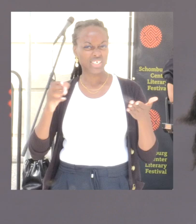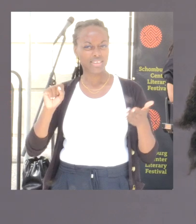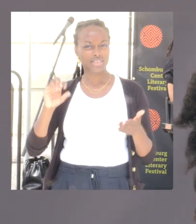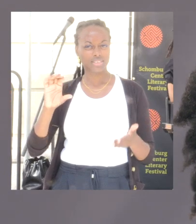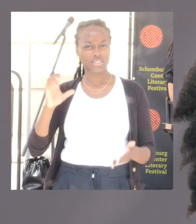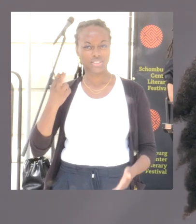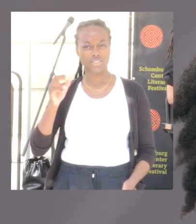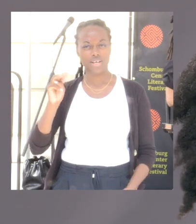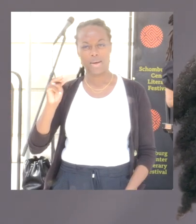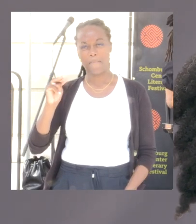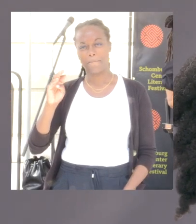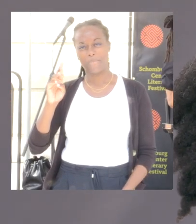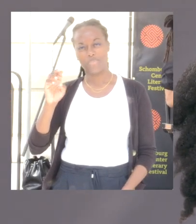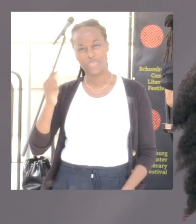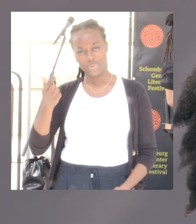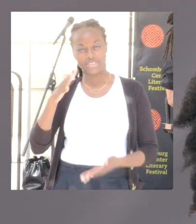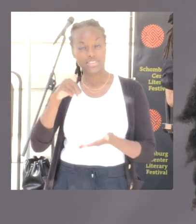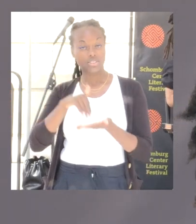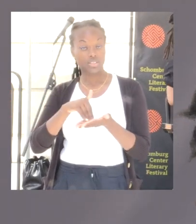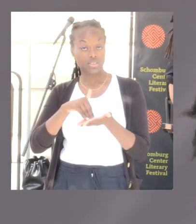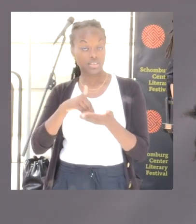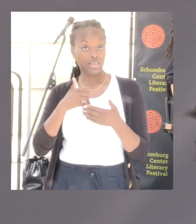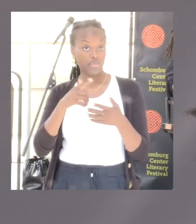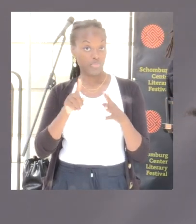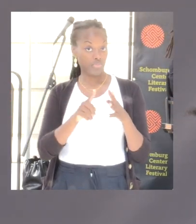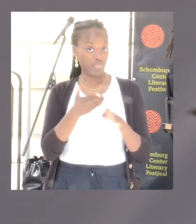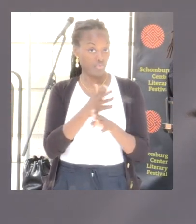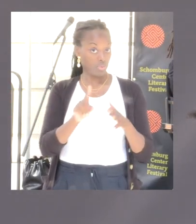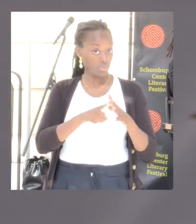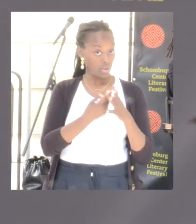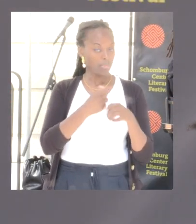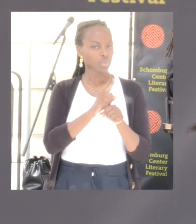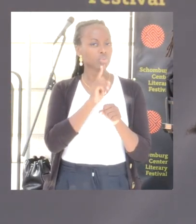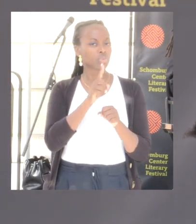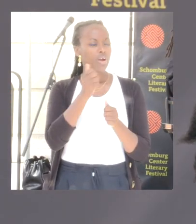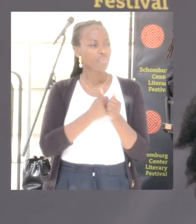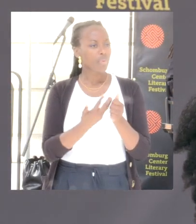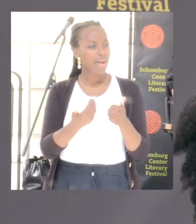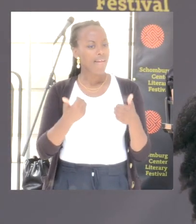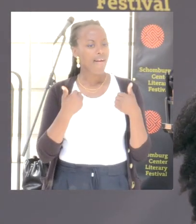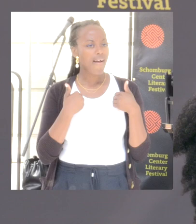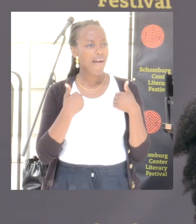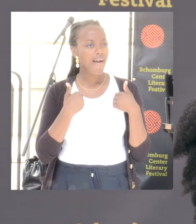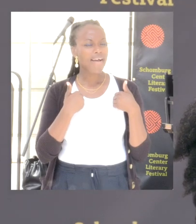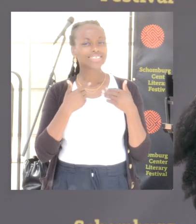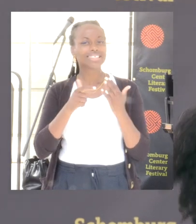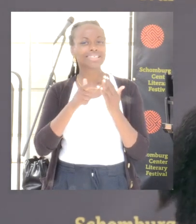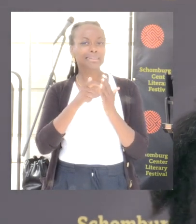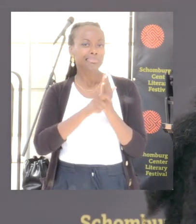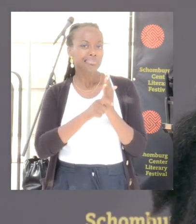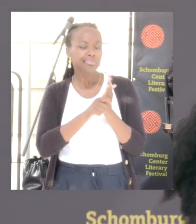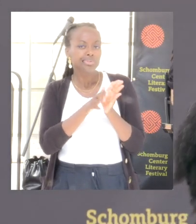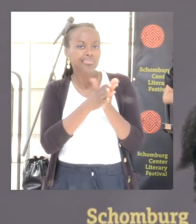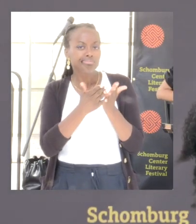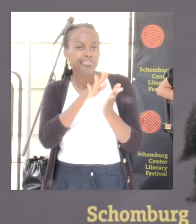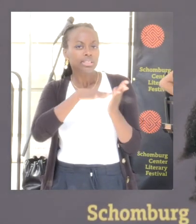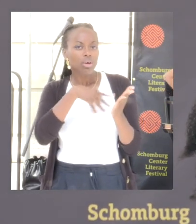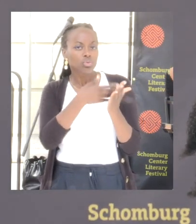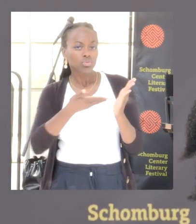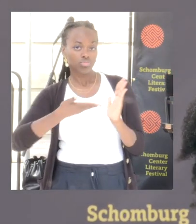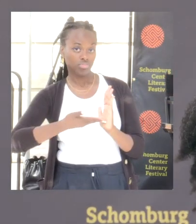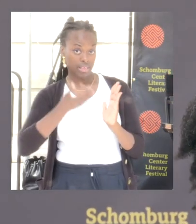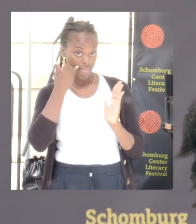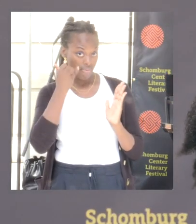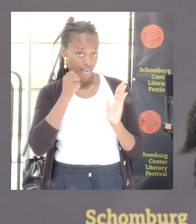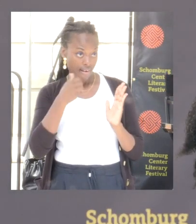had a handy-dandy brochure and schedule. If you don't, there's a tent over there with some